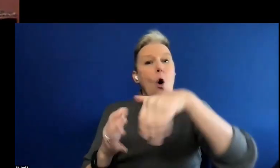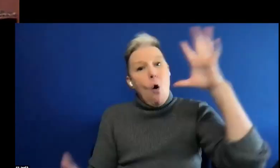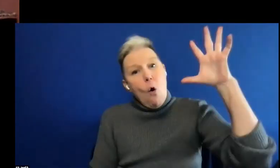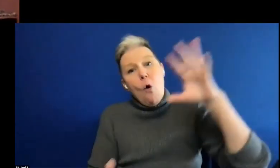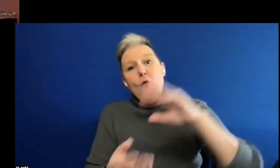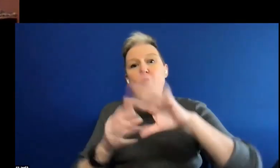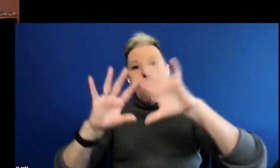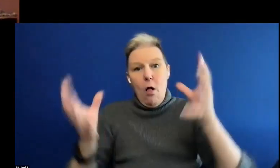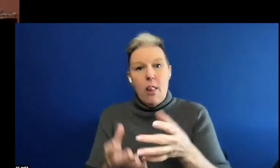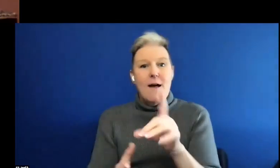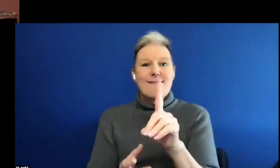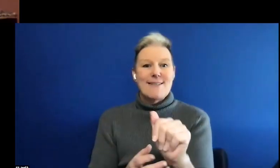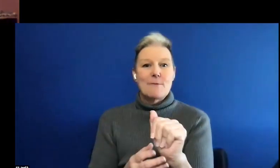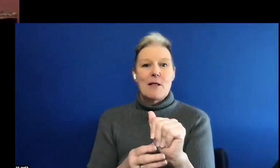community.